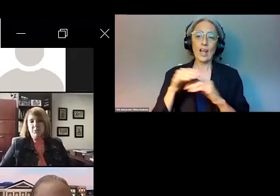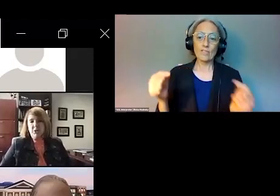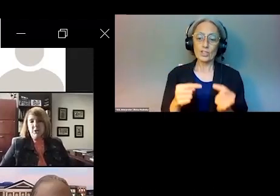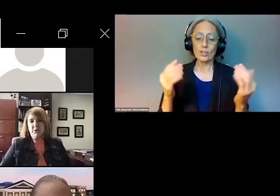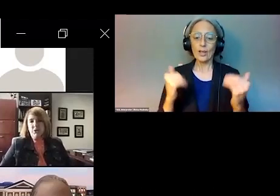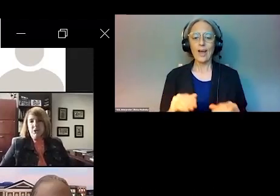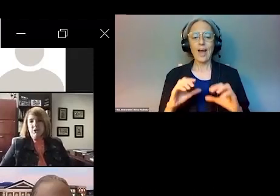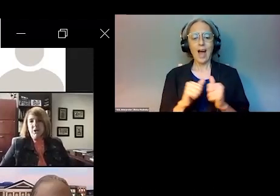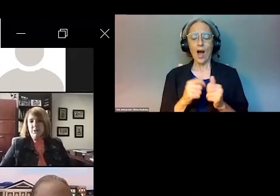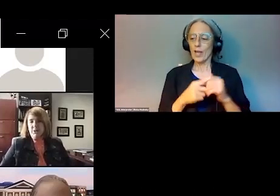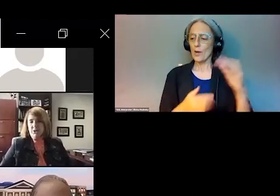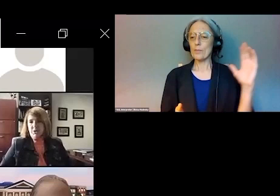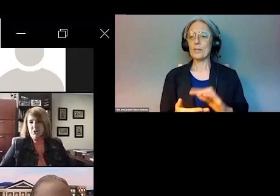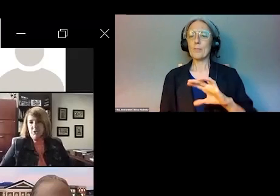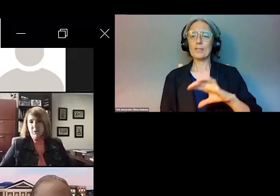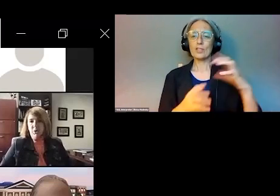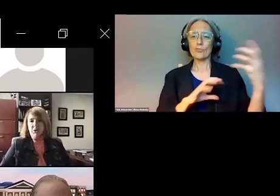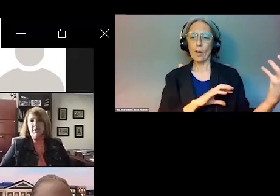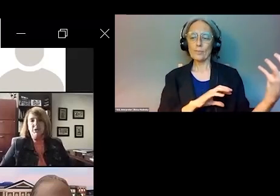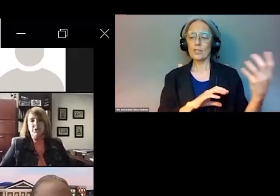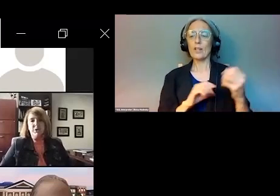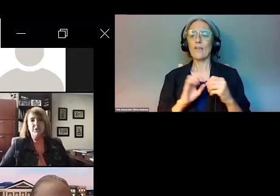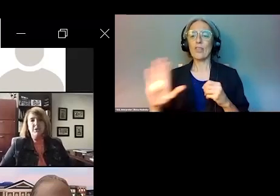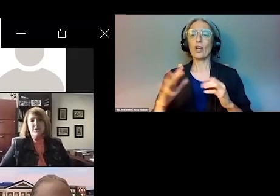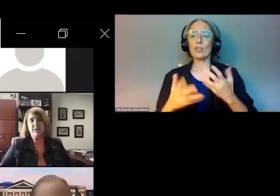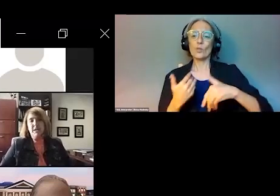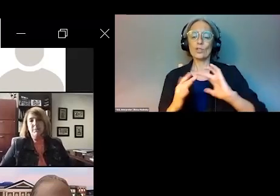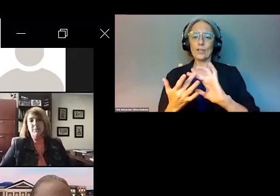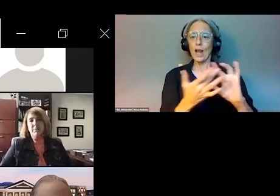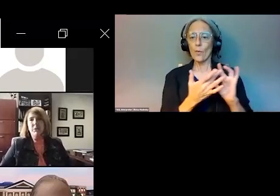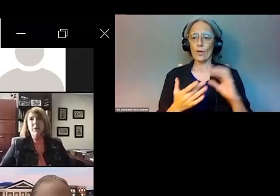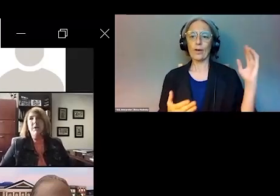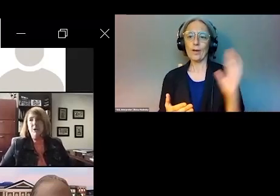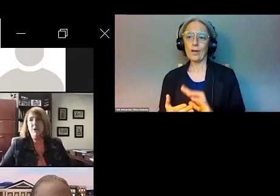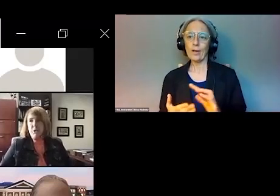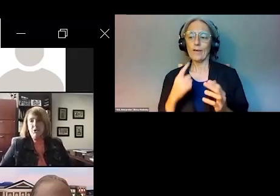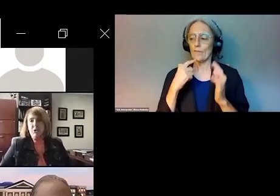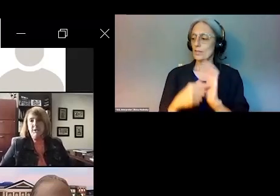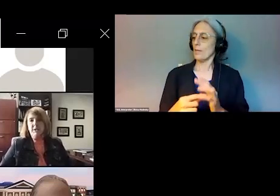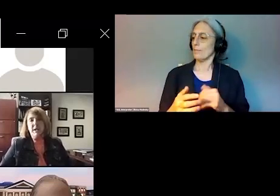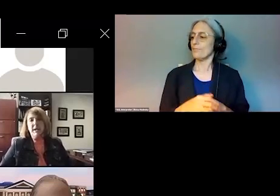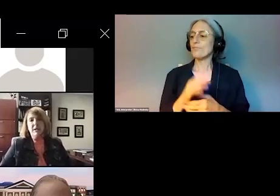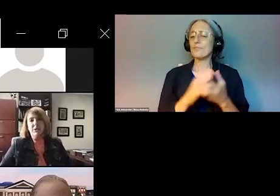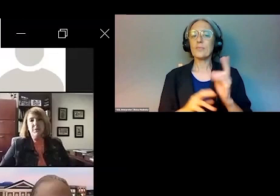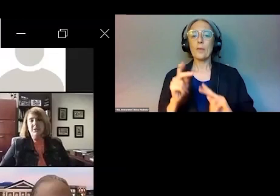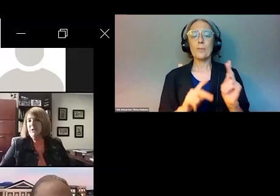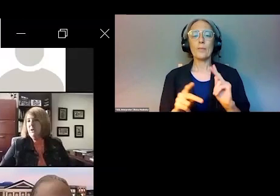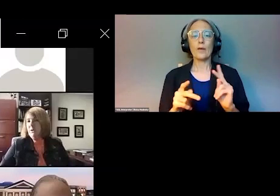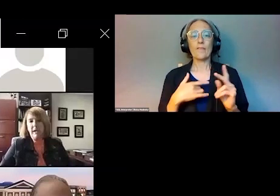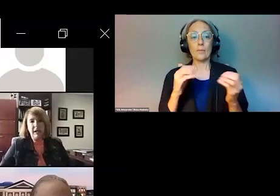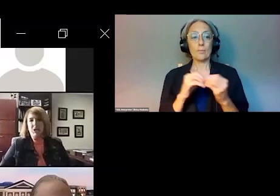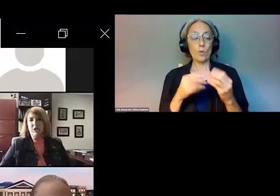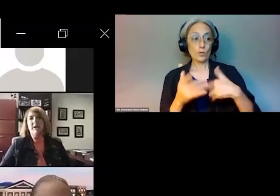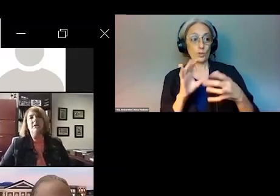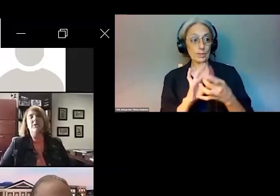minimize disruption of the structure and composition of social networks after injury? So as we stated, people feel more socially disconnected, so it means